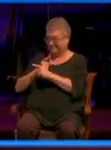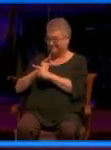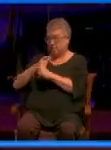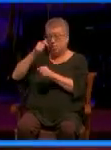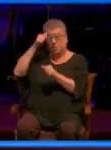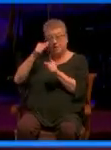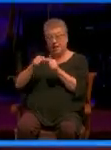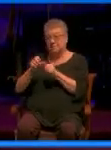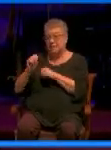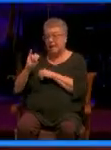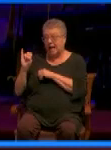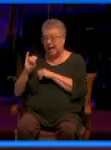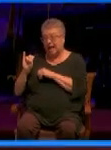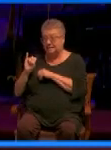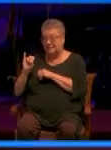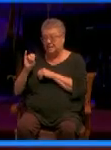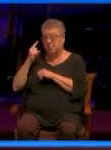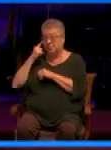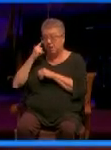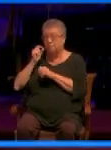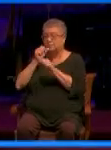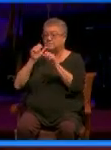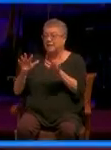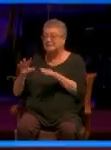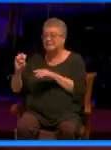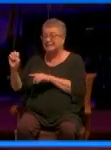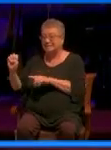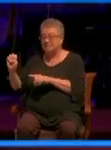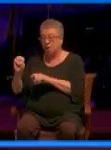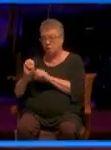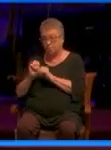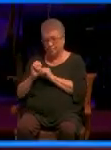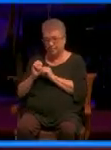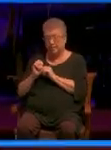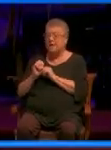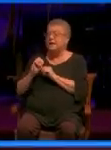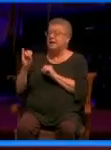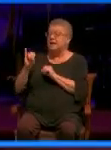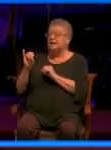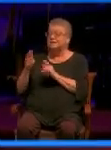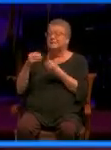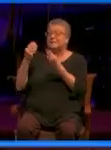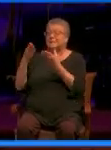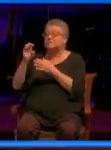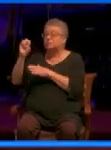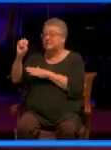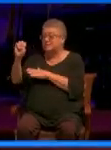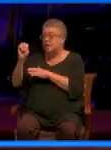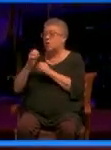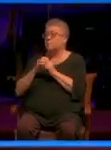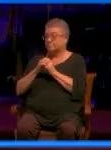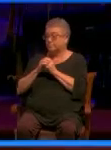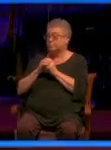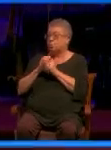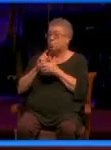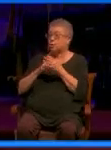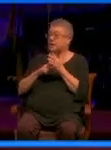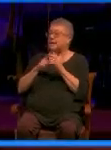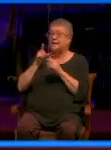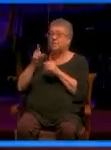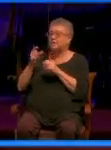Isaac thought he was giving this blessing to Esau. If Isaac had given this blessing to Esau, he would have been in